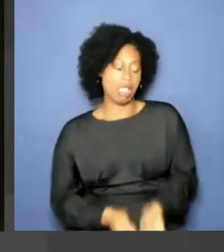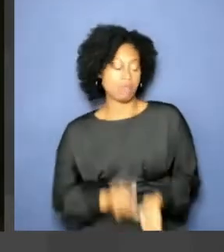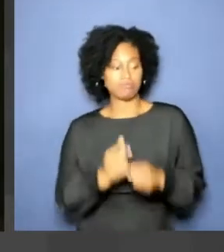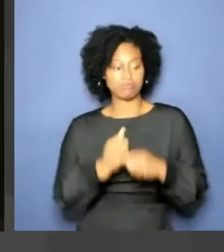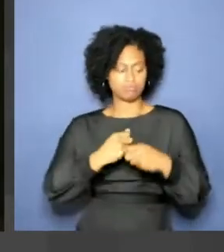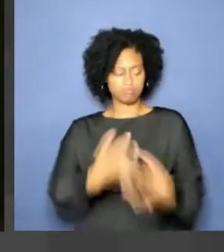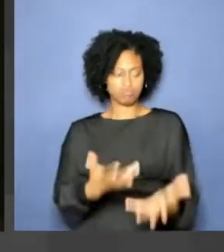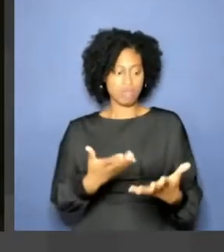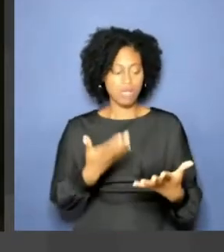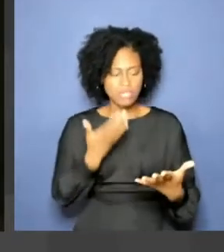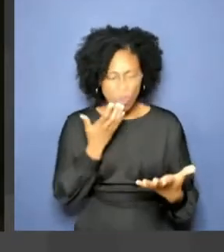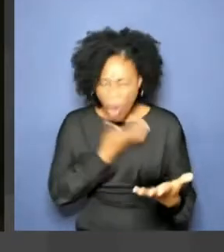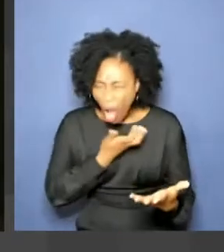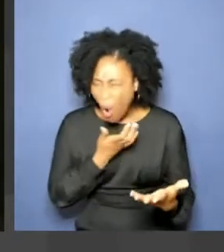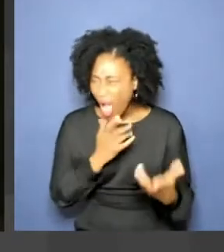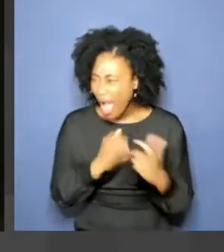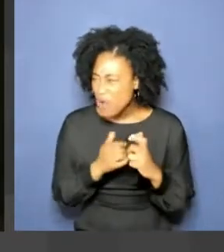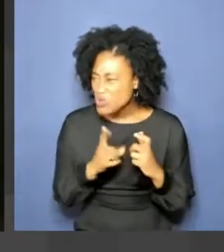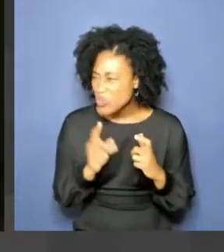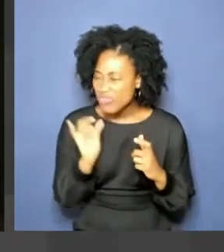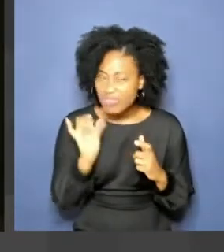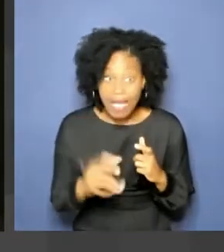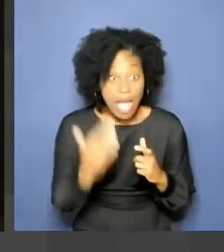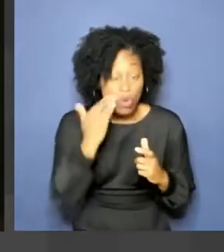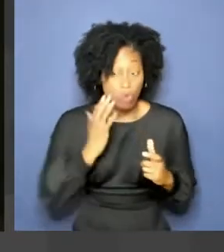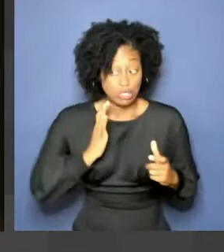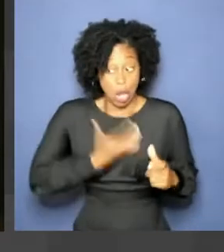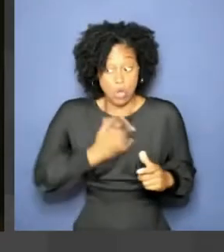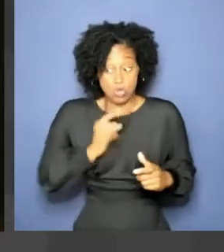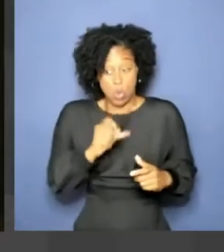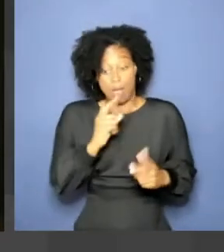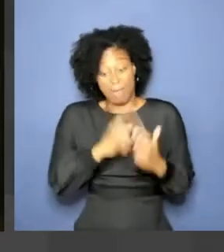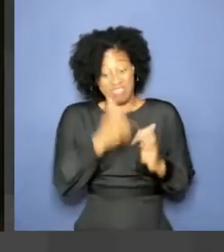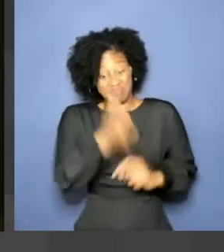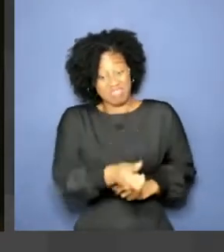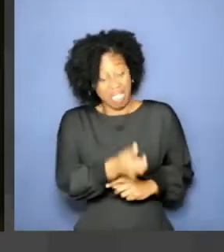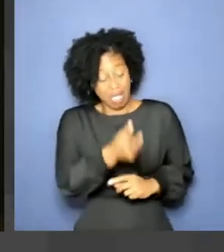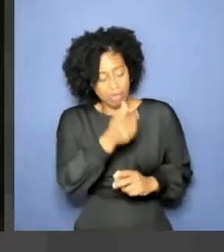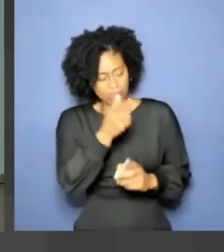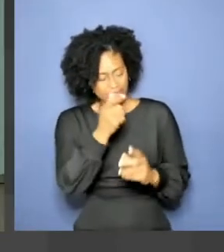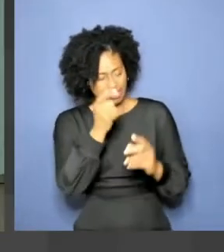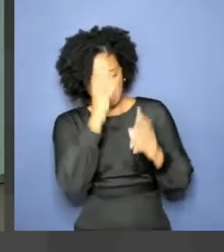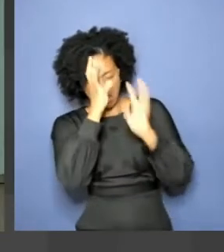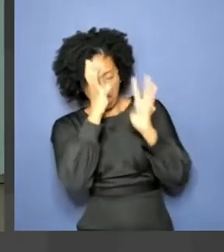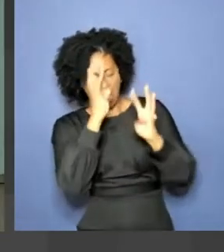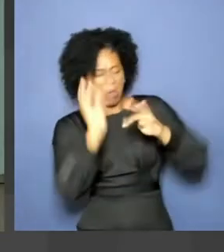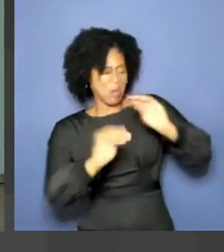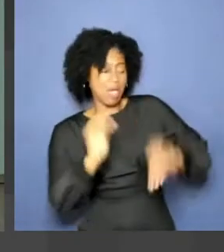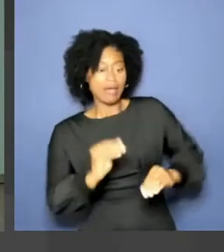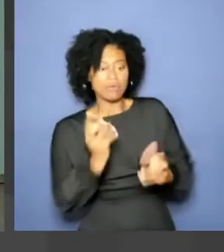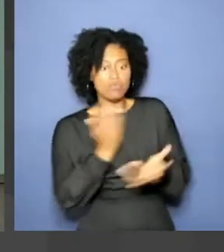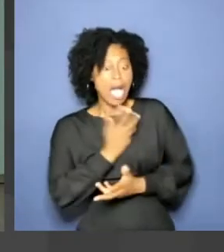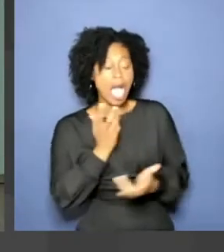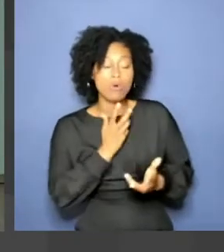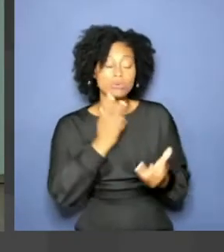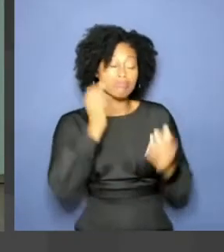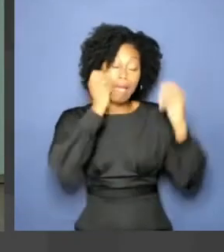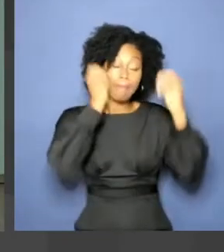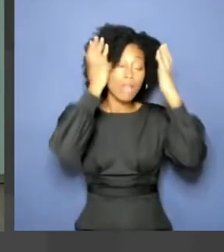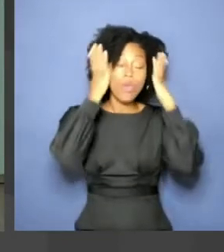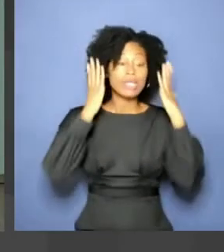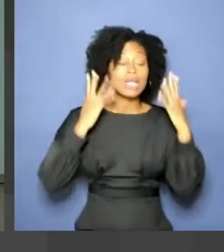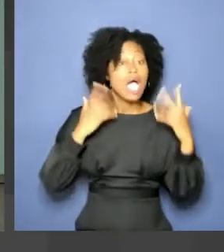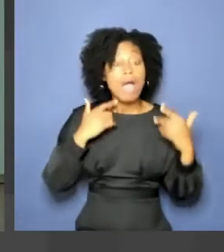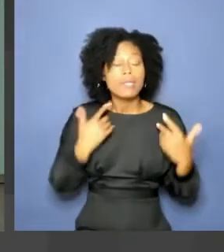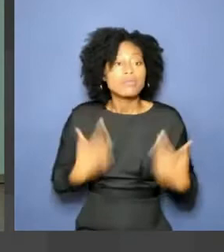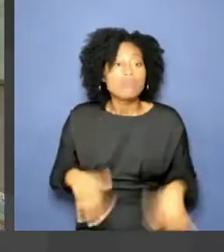do that? Like I know they're using our tools, but I don't know how they did that. It's so crazy. It's mind-blowing sometimes just what they're able to do with just the small little